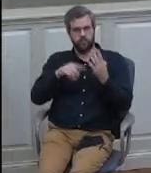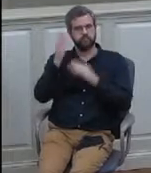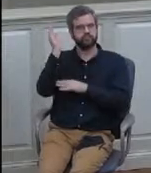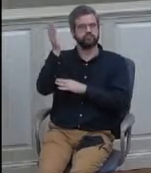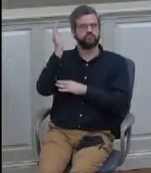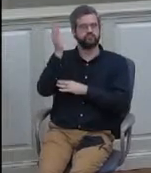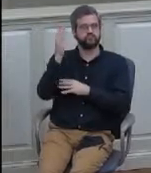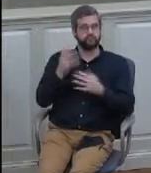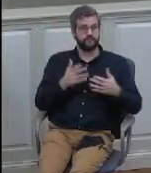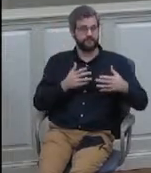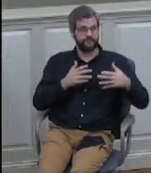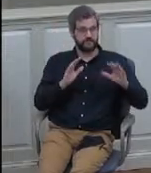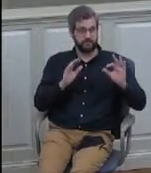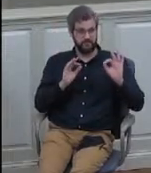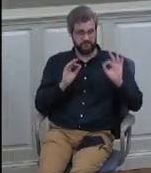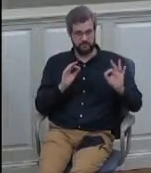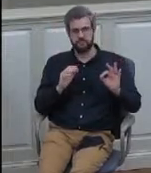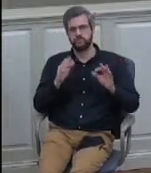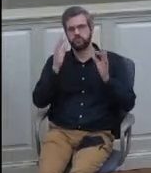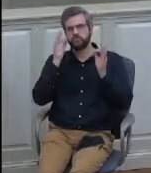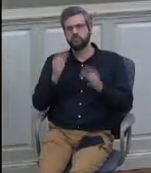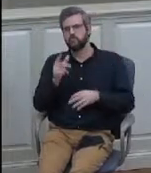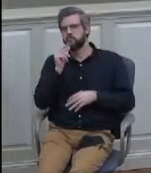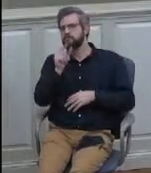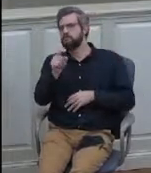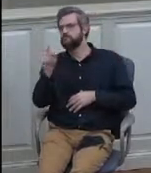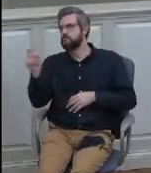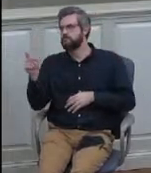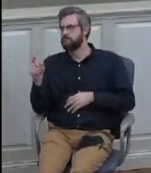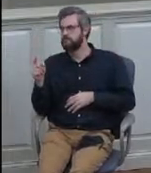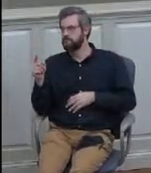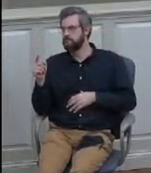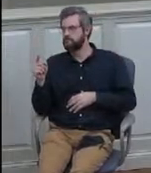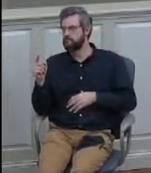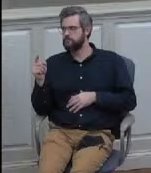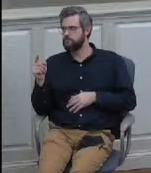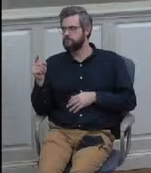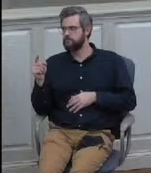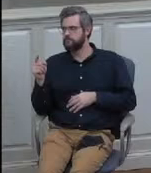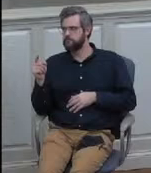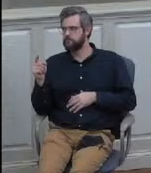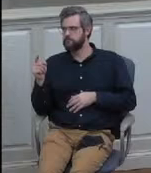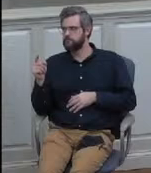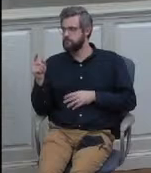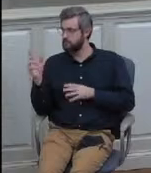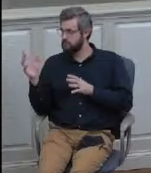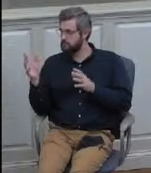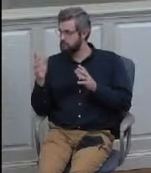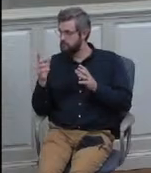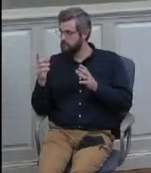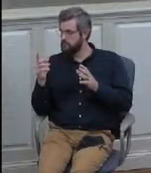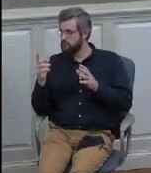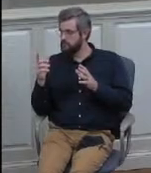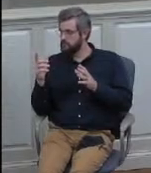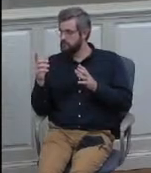will determine the rest after that as we get into. Are you asking for all of these to be at 10 o'clock? Mm-hmm. Yes, I was.